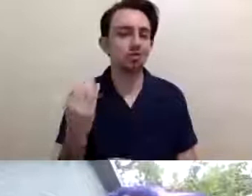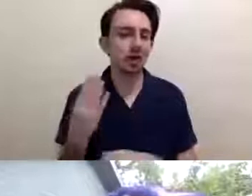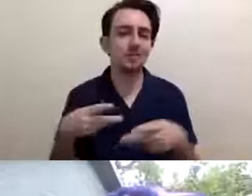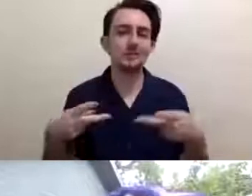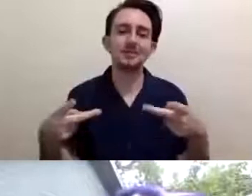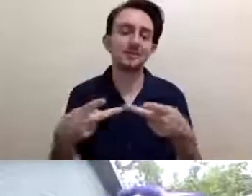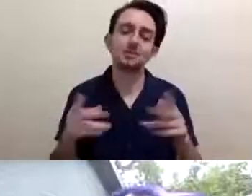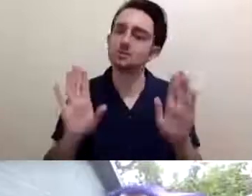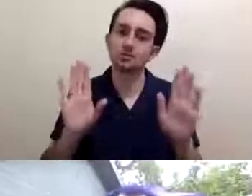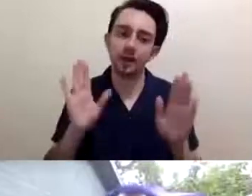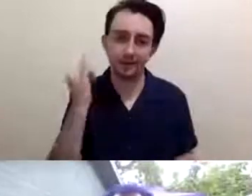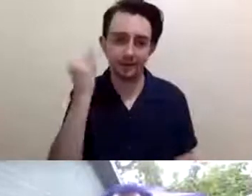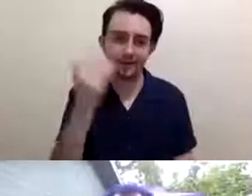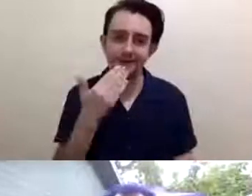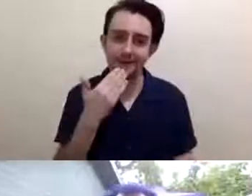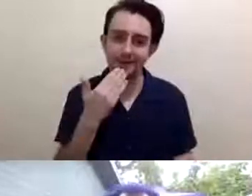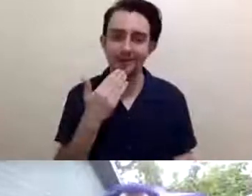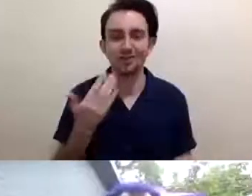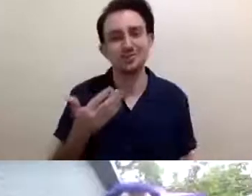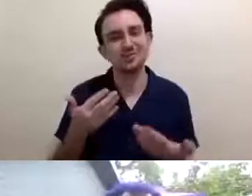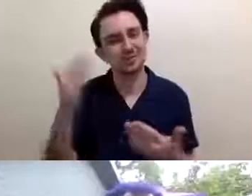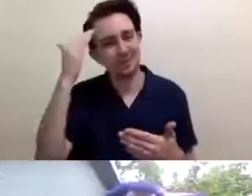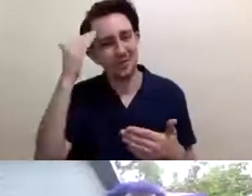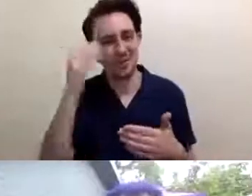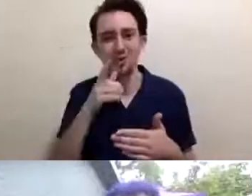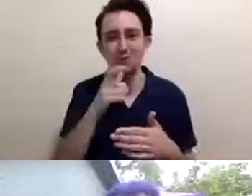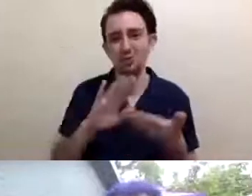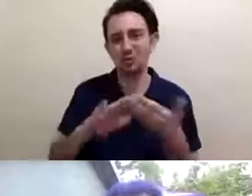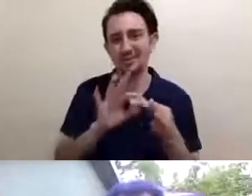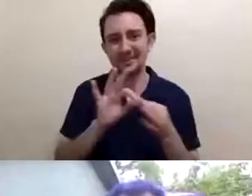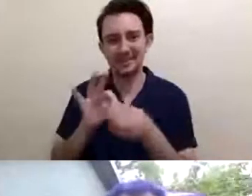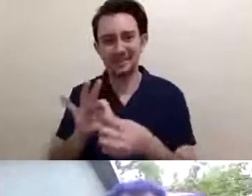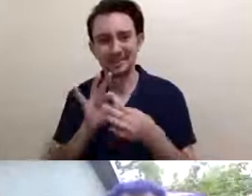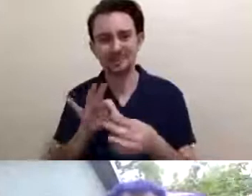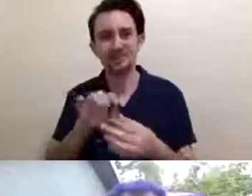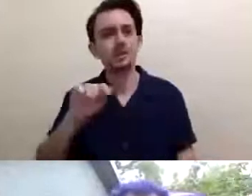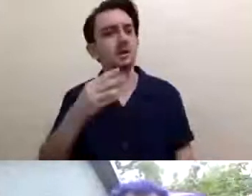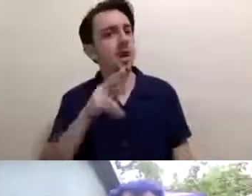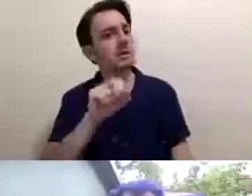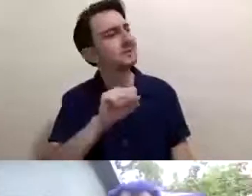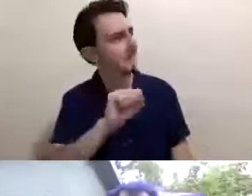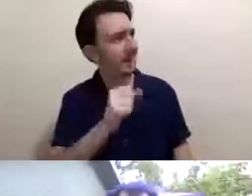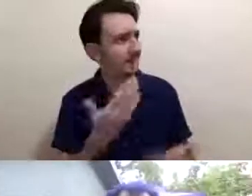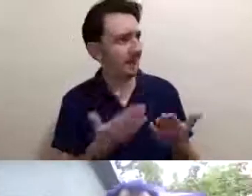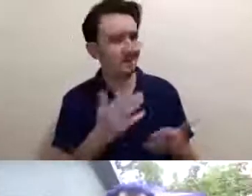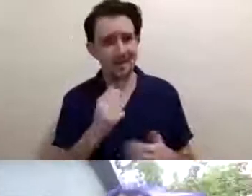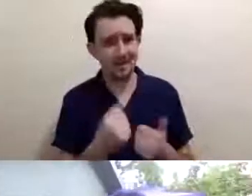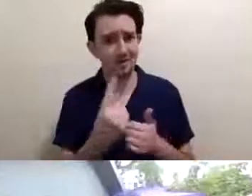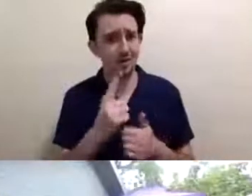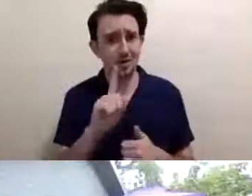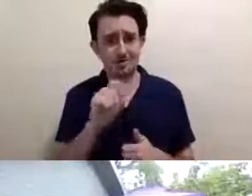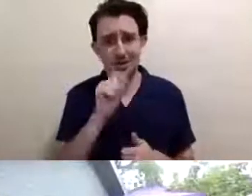Great idea. Thank you, Rena. Maybe just do that for everybody. I mean, Yeah, you know, that's what I said. You were going to say something,